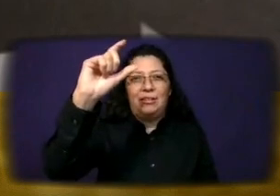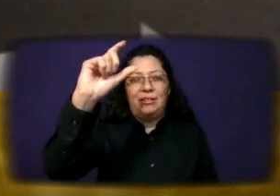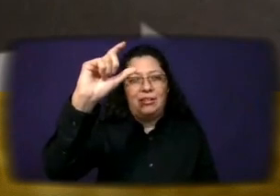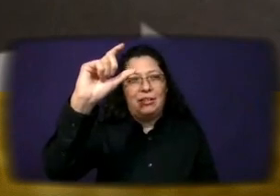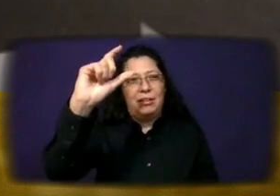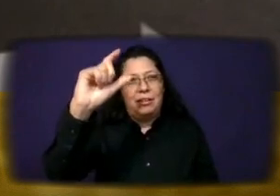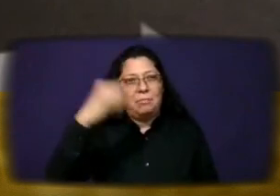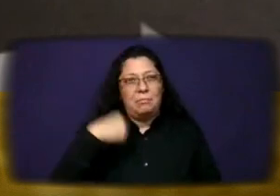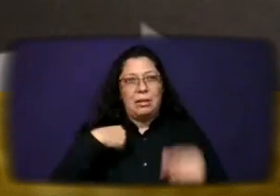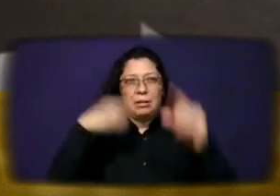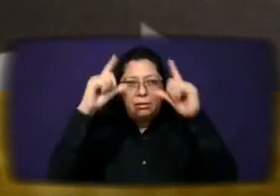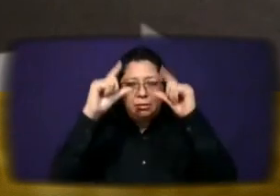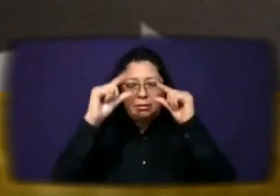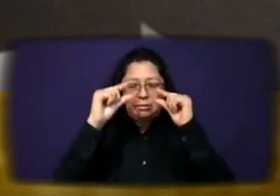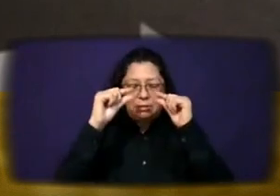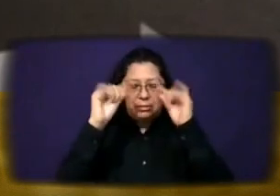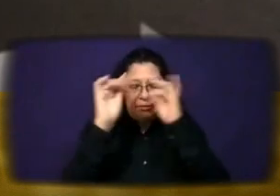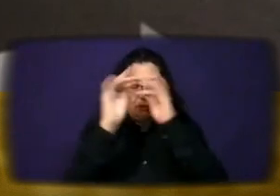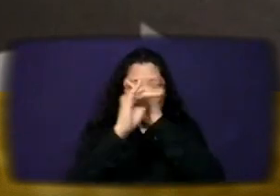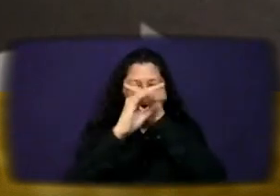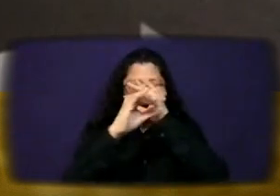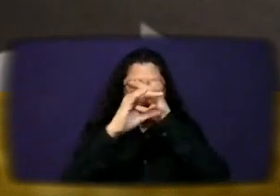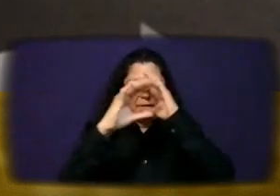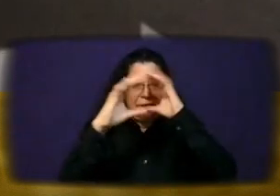Close my eyes and dream.